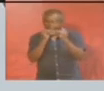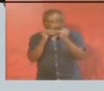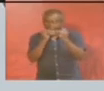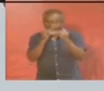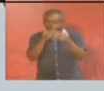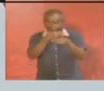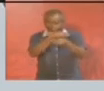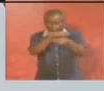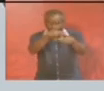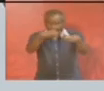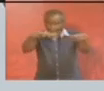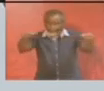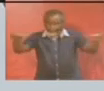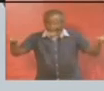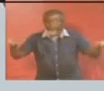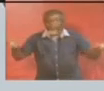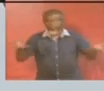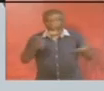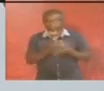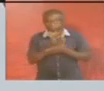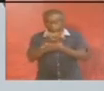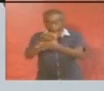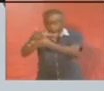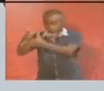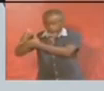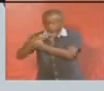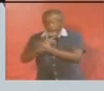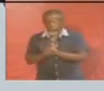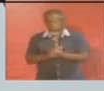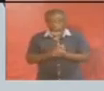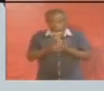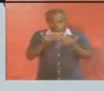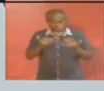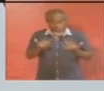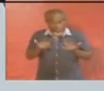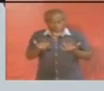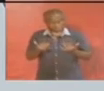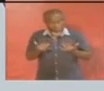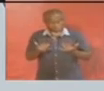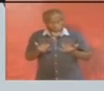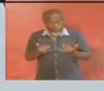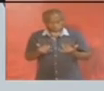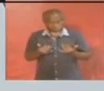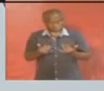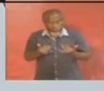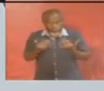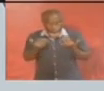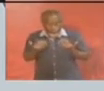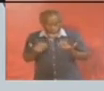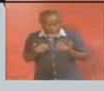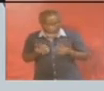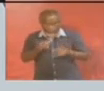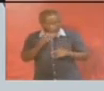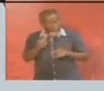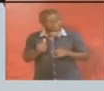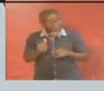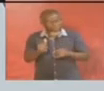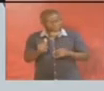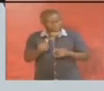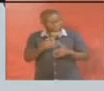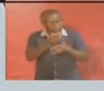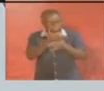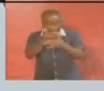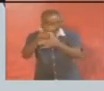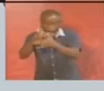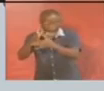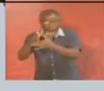throughout the country. But right now, we are not as things stand now, we are not